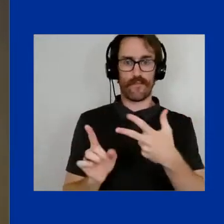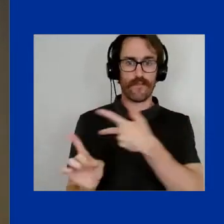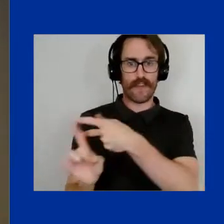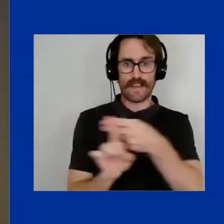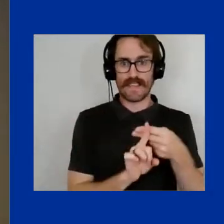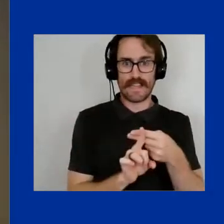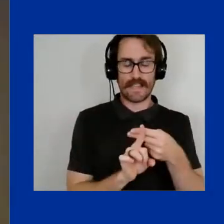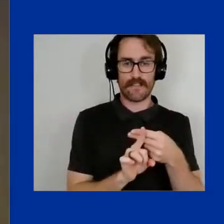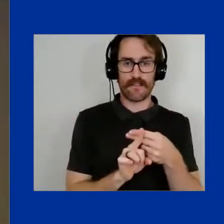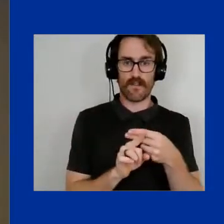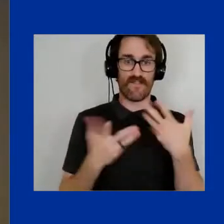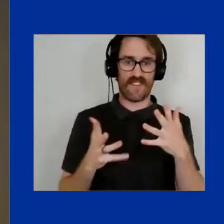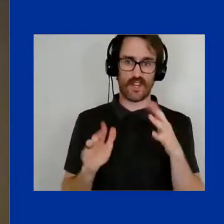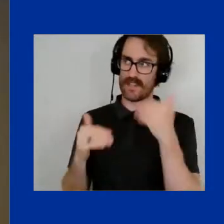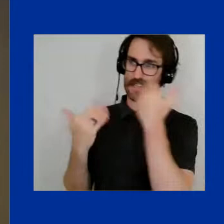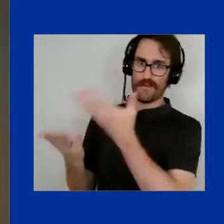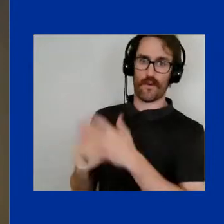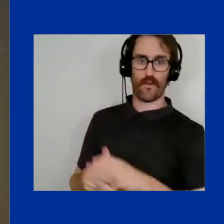them.